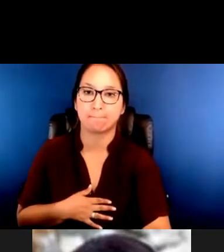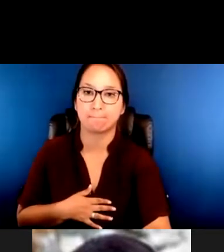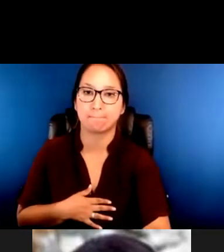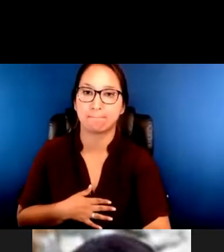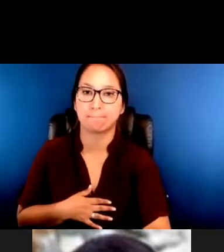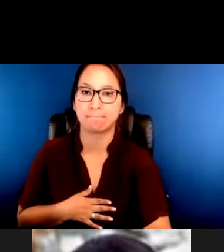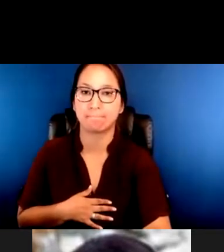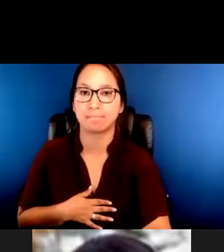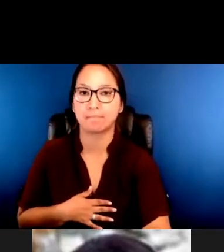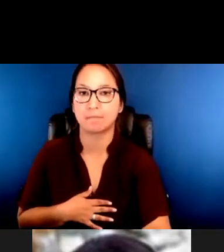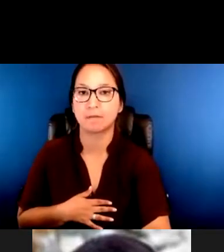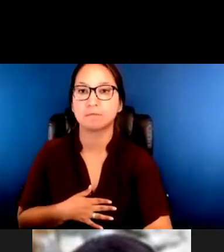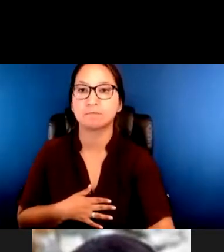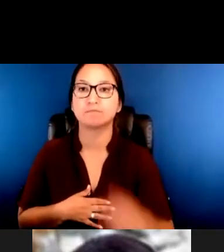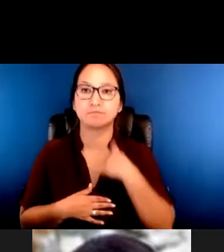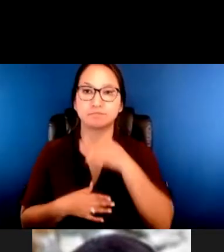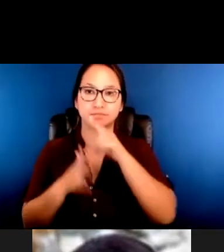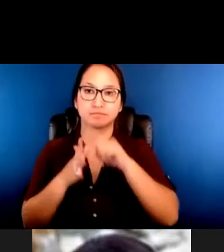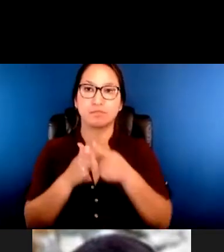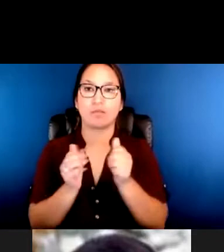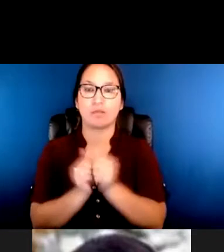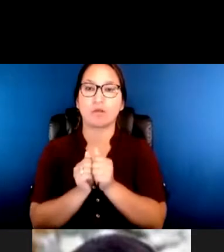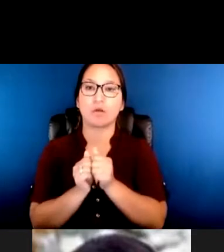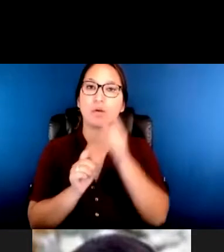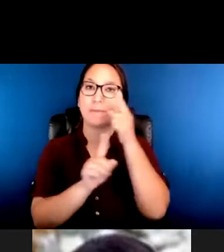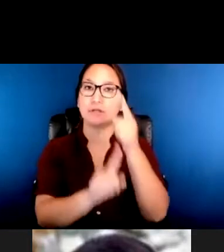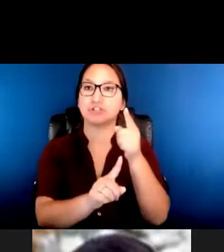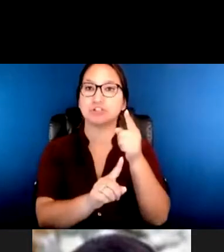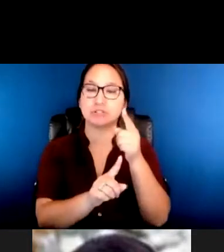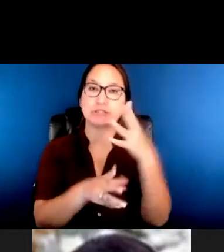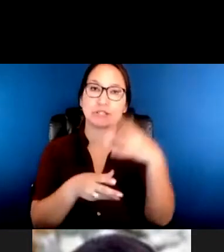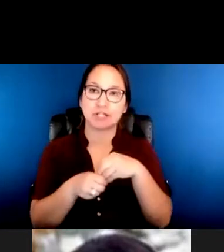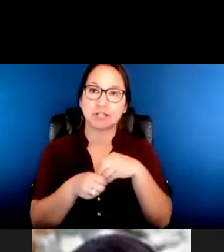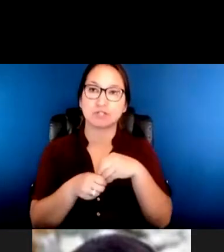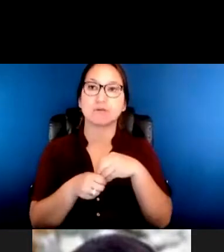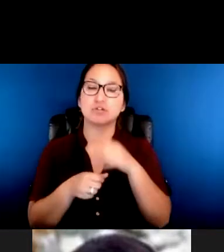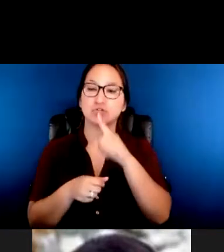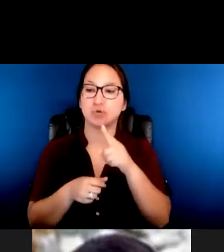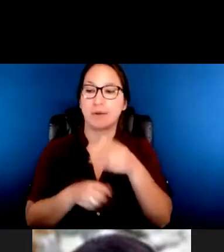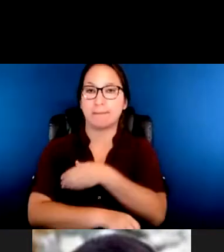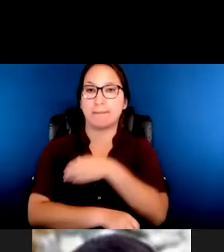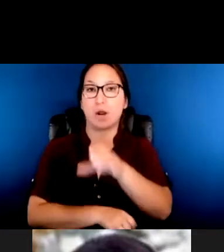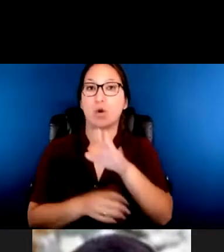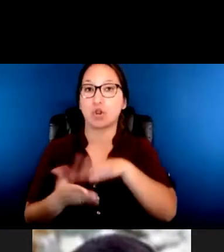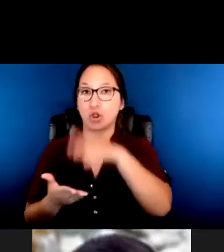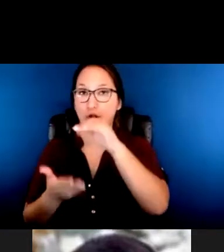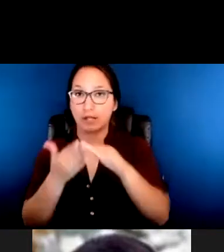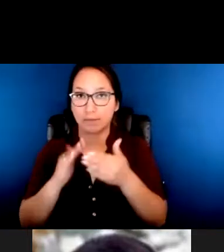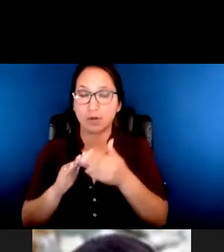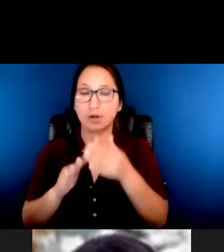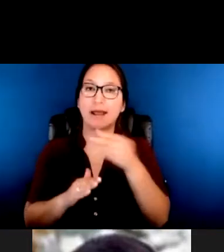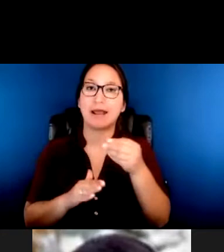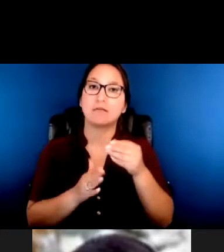to create engaging learning experiences by empowering the school community to develop passionate learners and good humans. We talked about that last